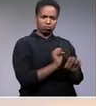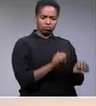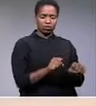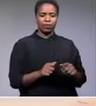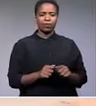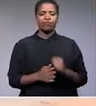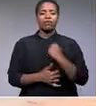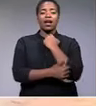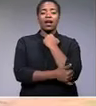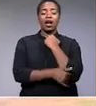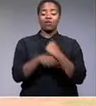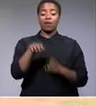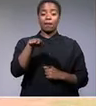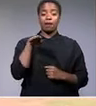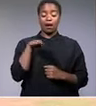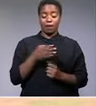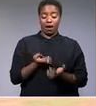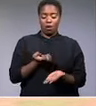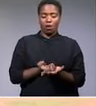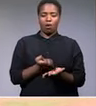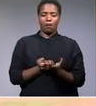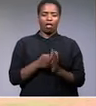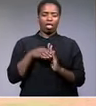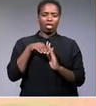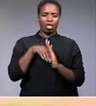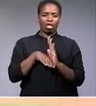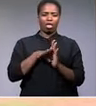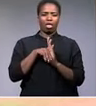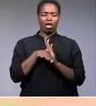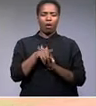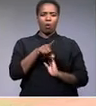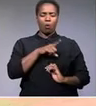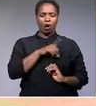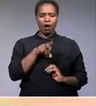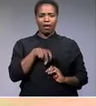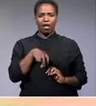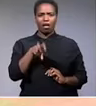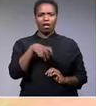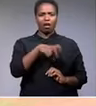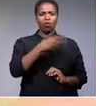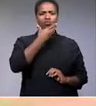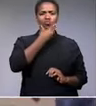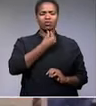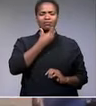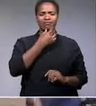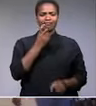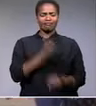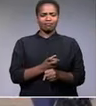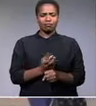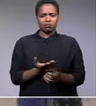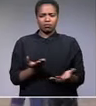Zimbabwe's economic crisis has seen most people struggling to travel for Christmas holidays.